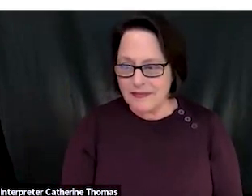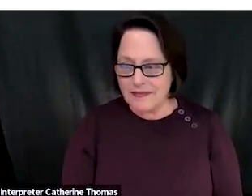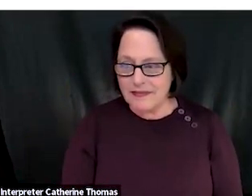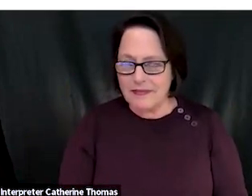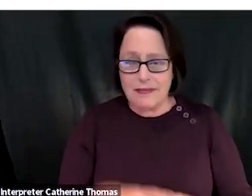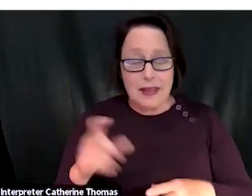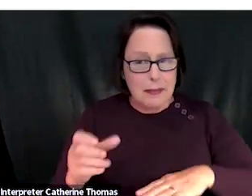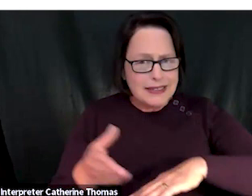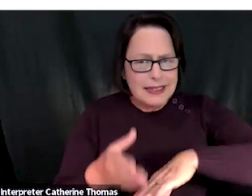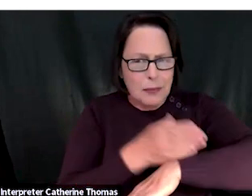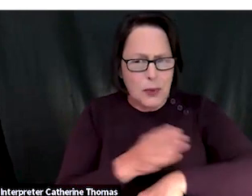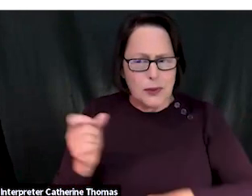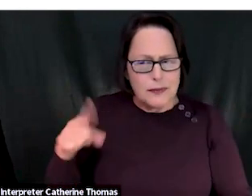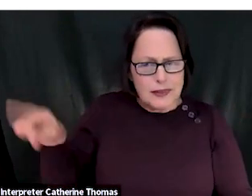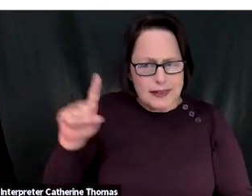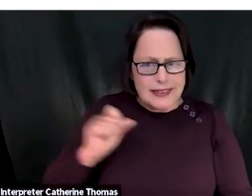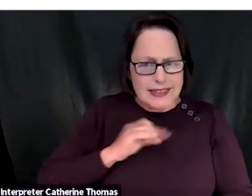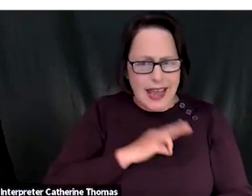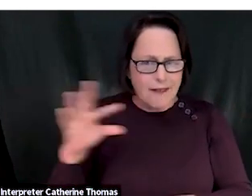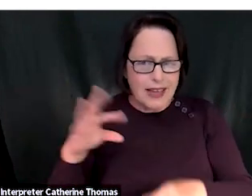Improve staff engagement.